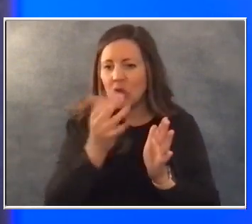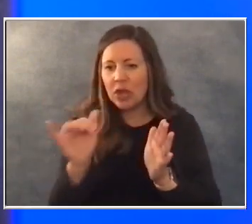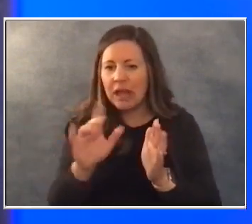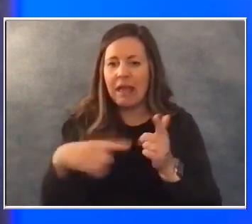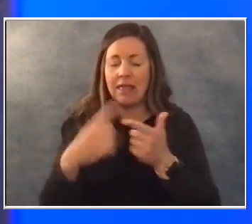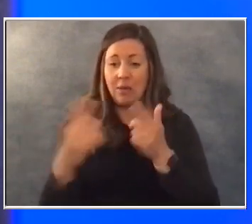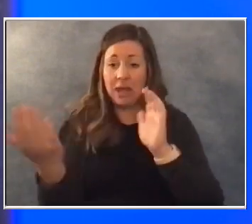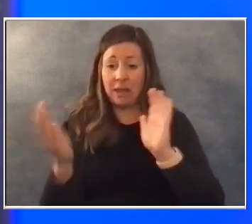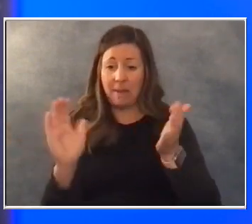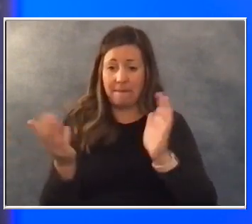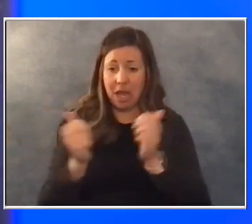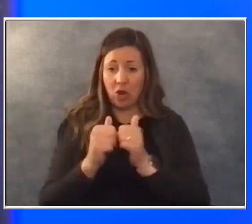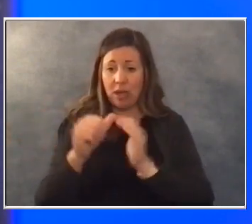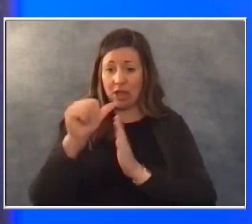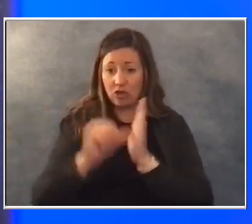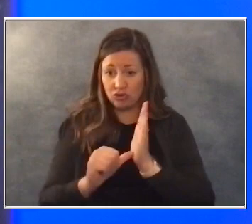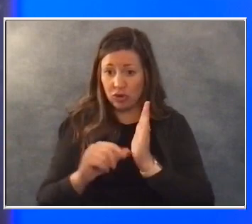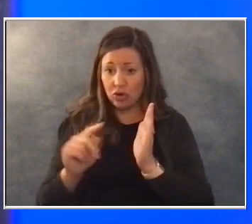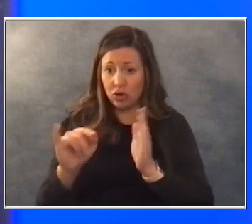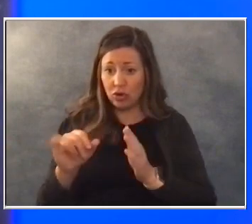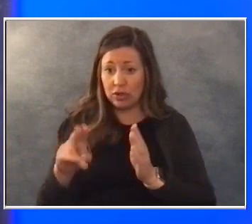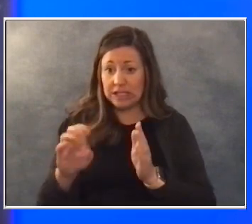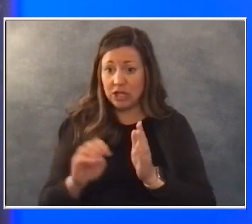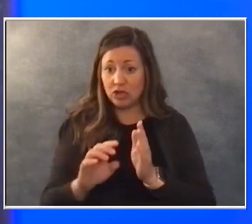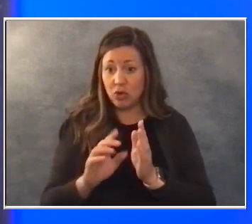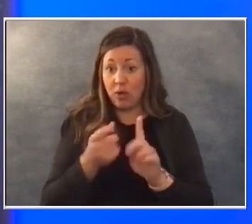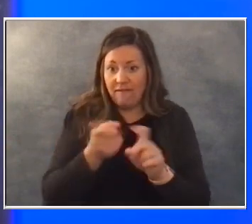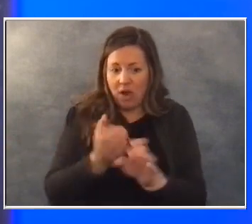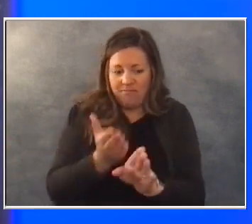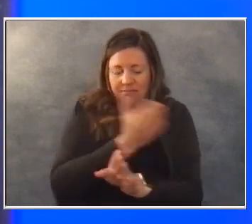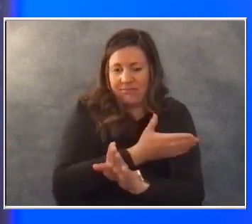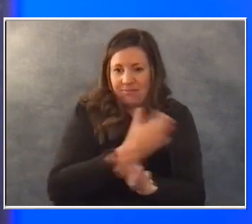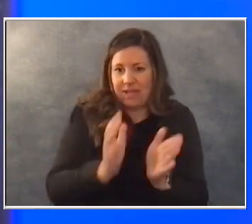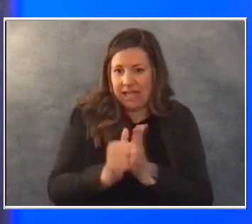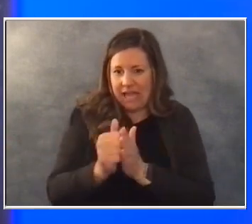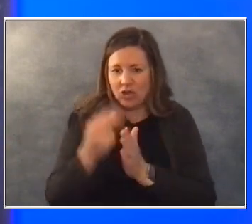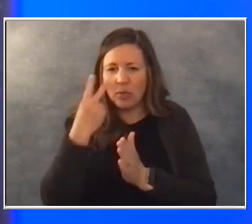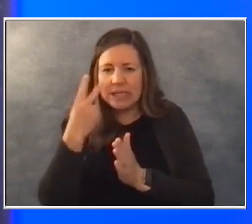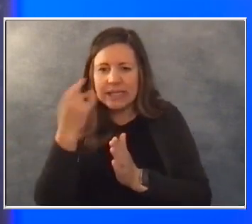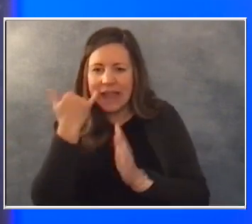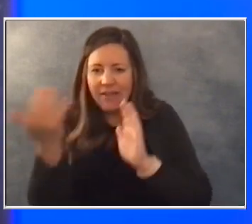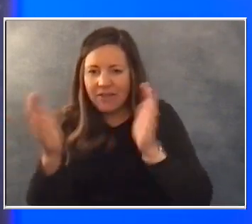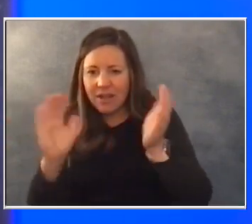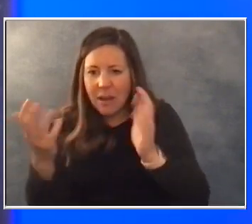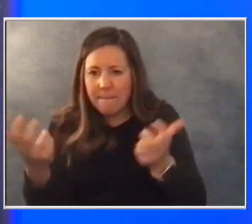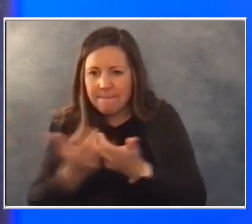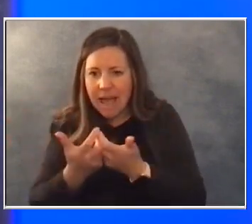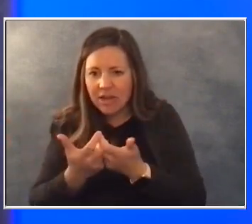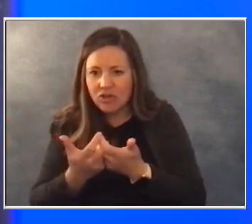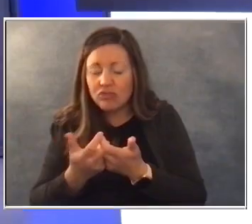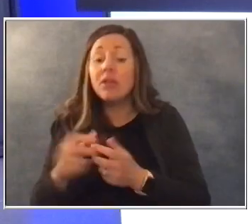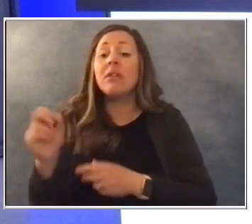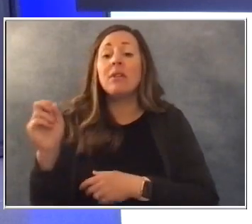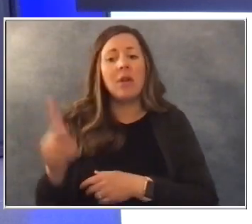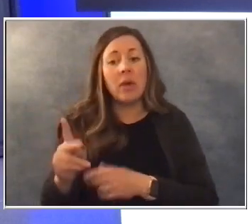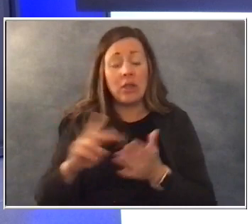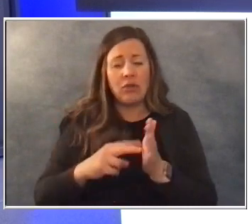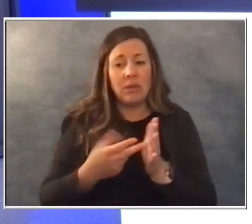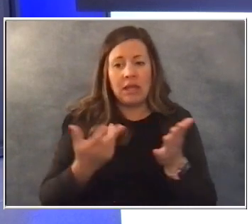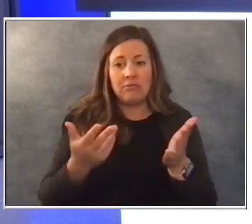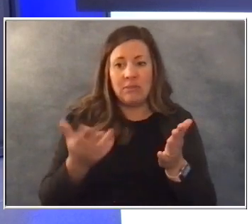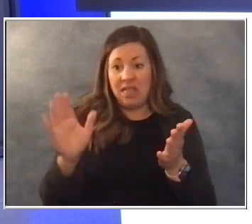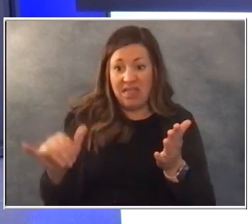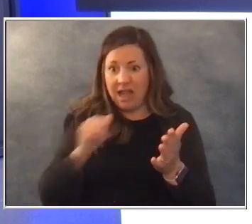tissue where the cancer tissue was resected, and see if the signature matches. So what would you have done before? How would you check on her